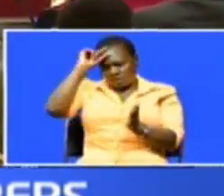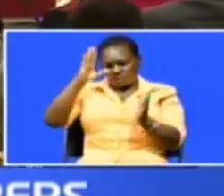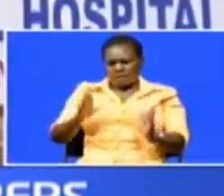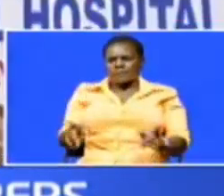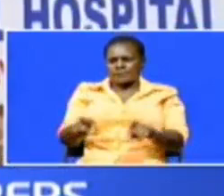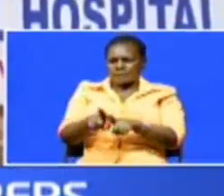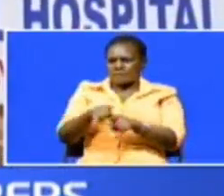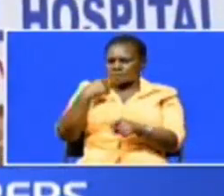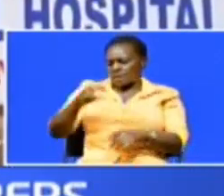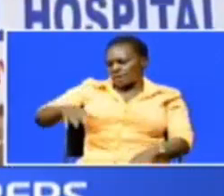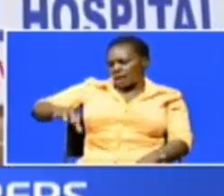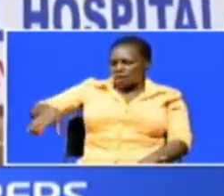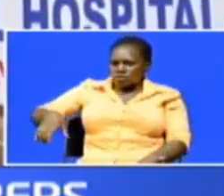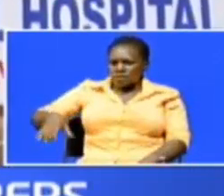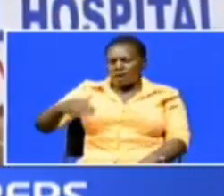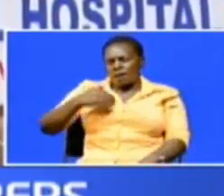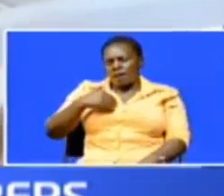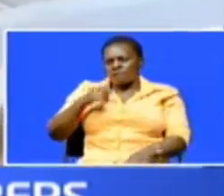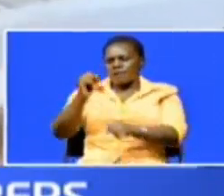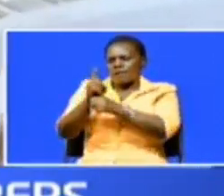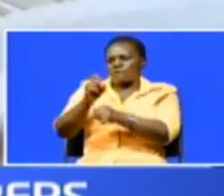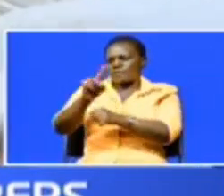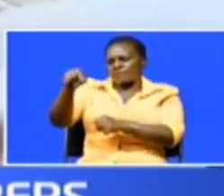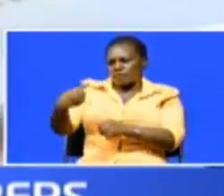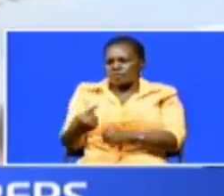has indicated that counties boast a total of